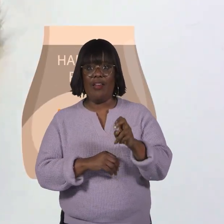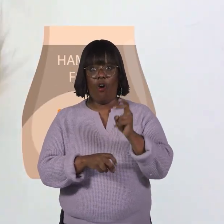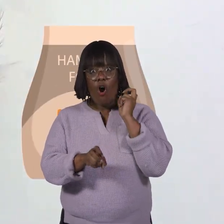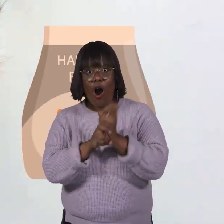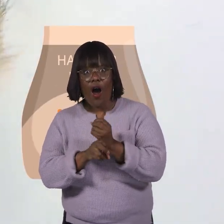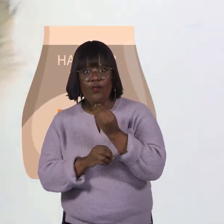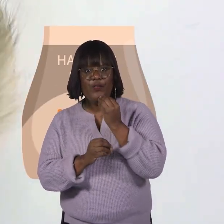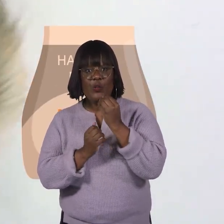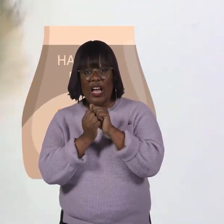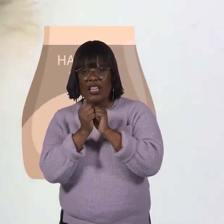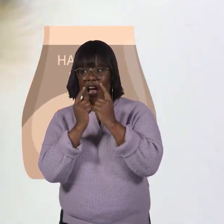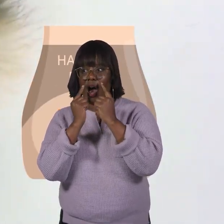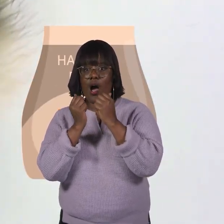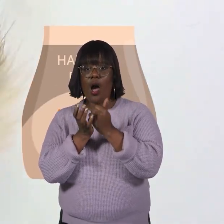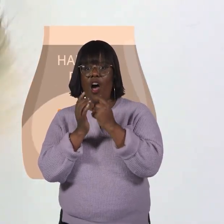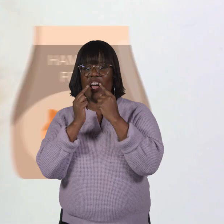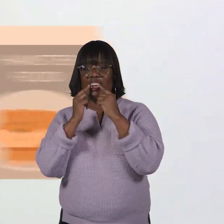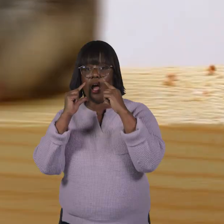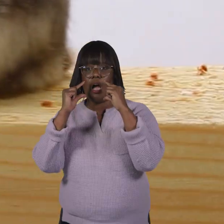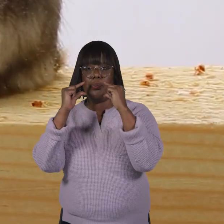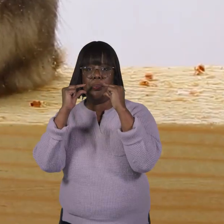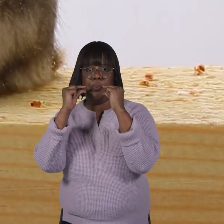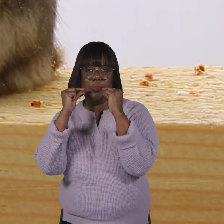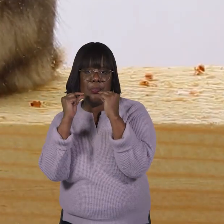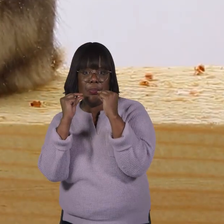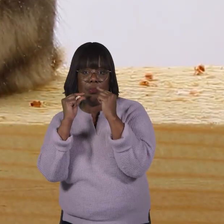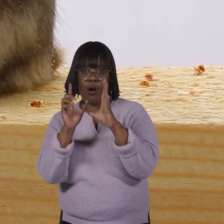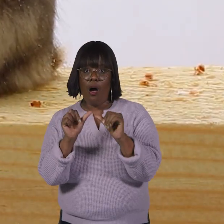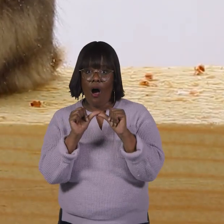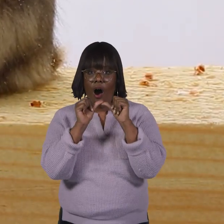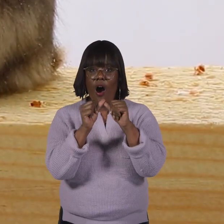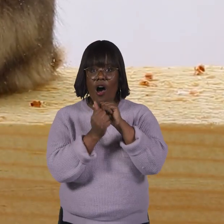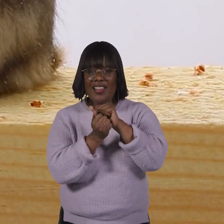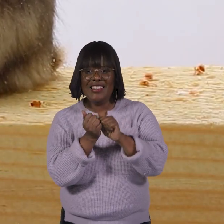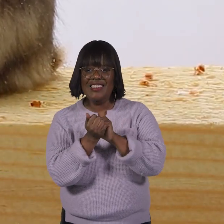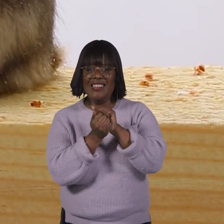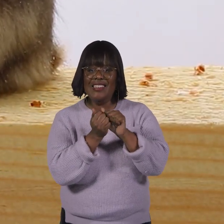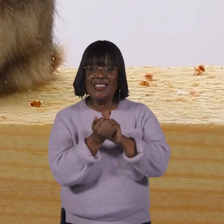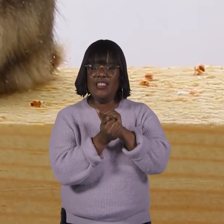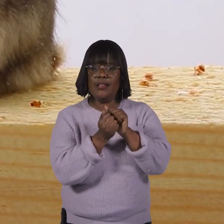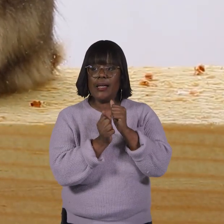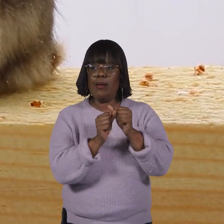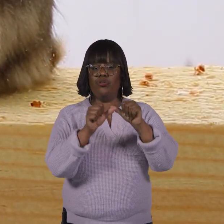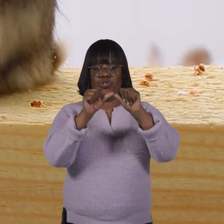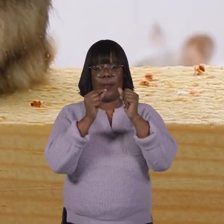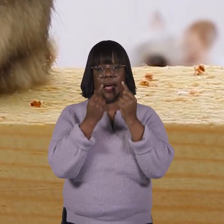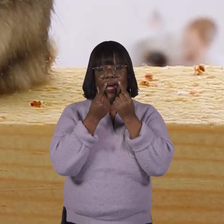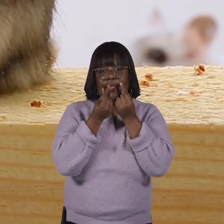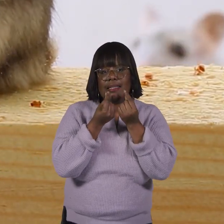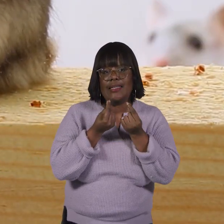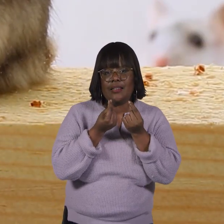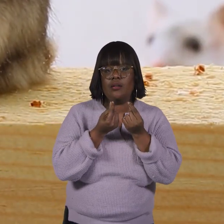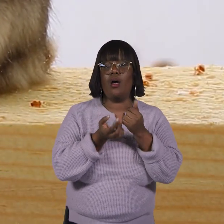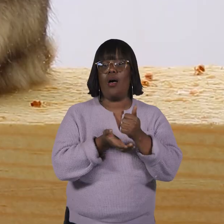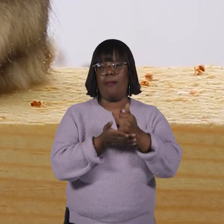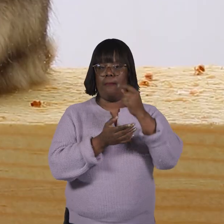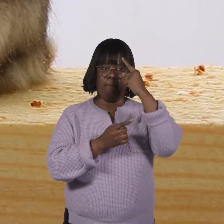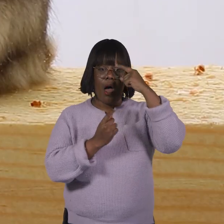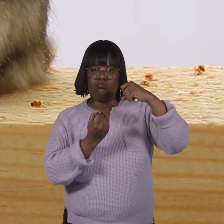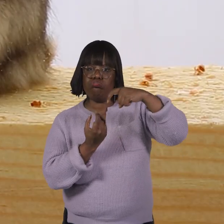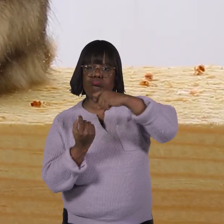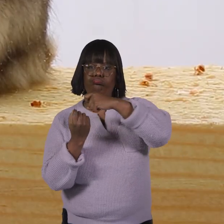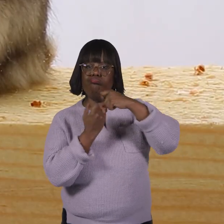hard food to wear down their teeth naturally this constant gnawing keeps their teeth in tip-top shape provides mental